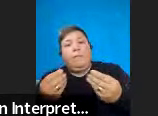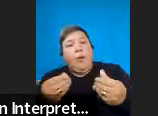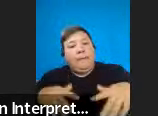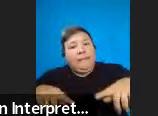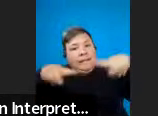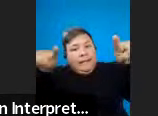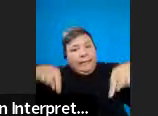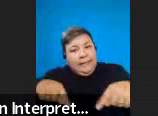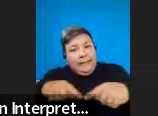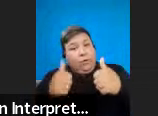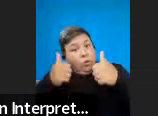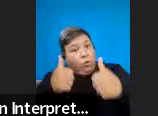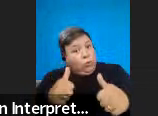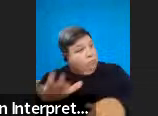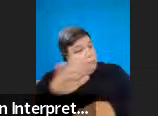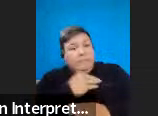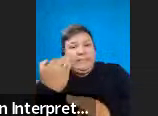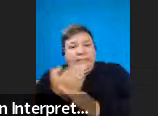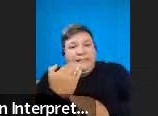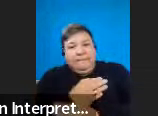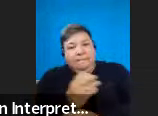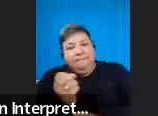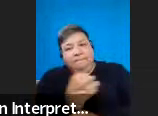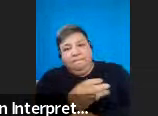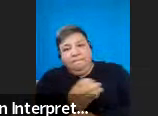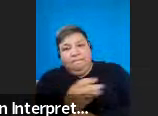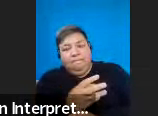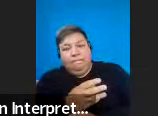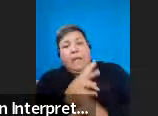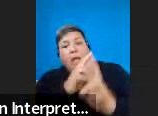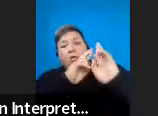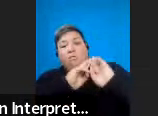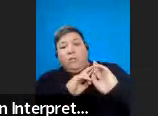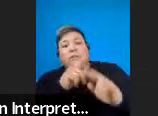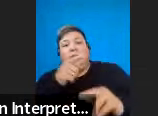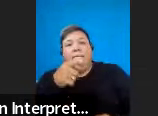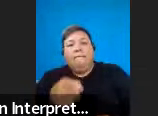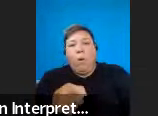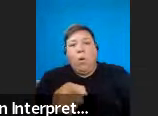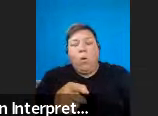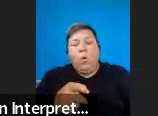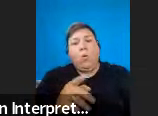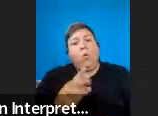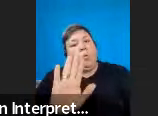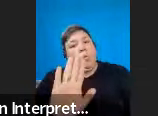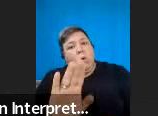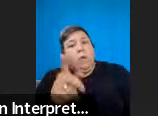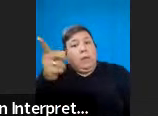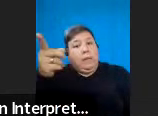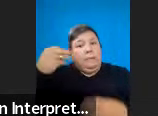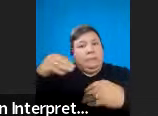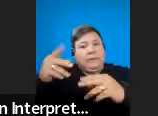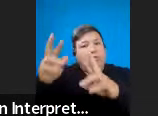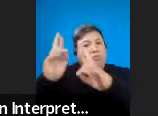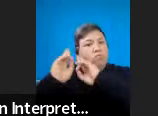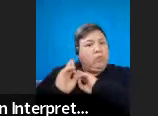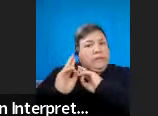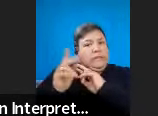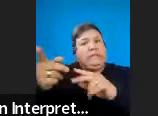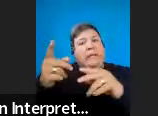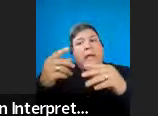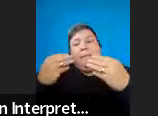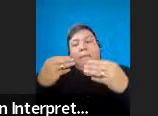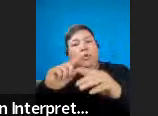the goods are there, they are safe. So there is no risk for us to release your consignment and say, go and store it at your premises, we'll come and inspect